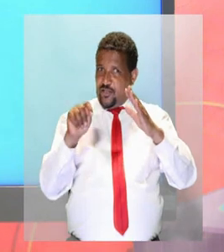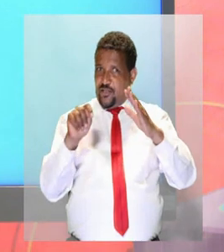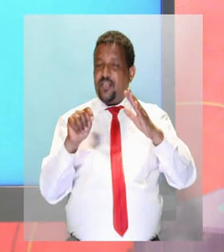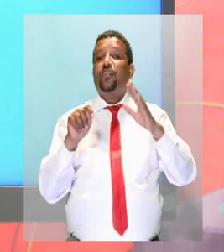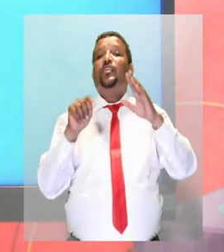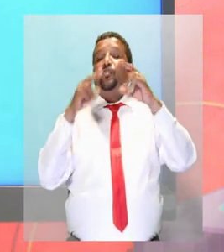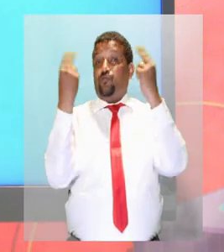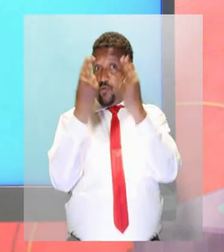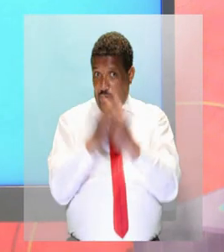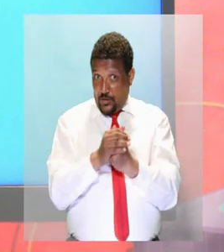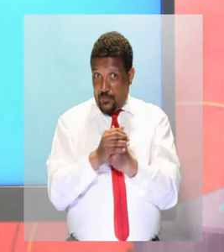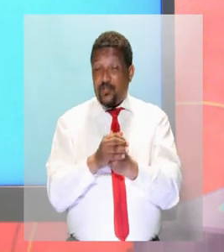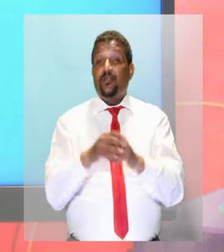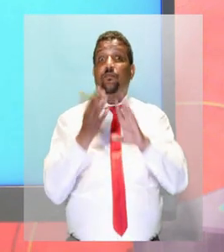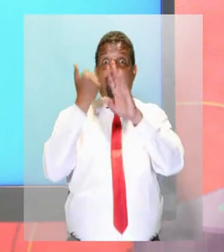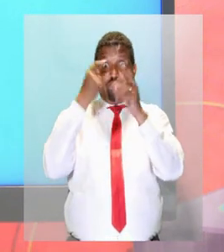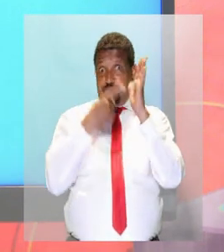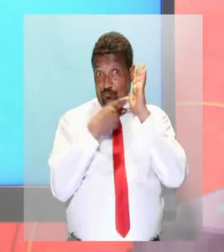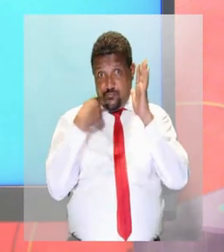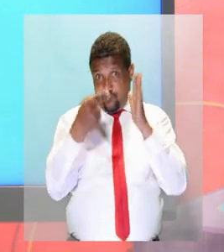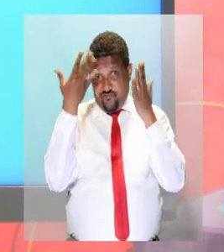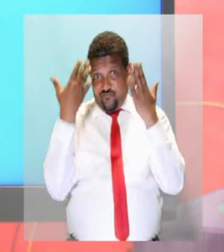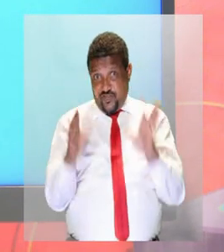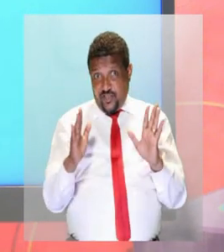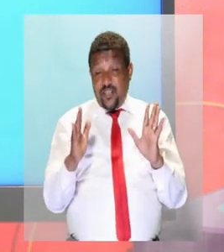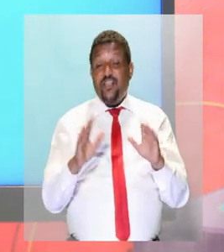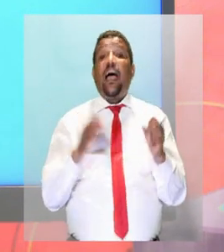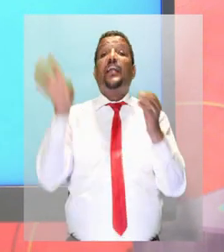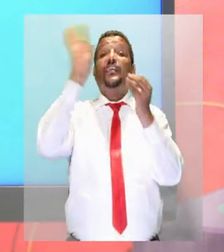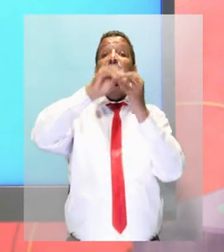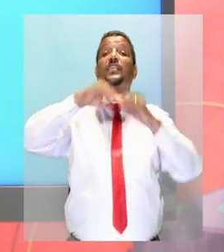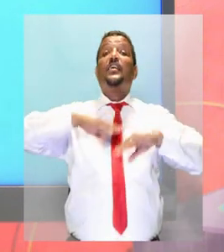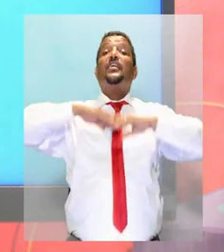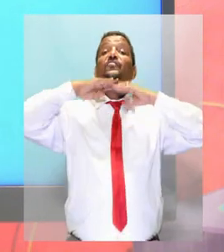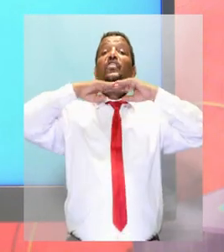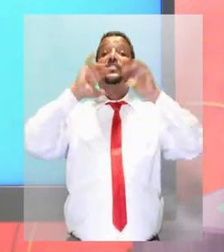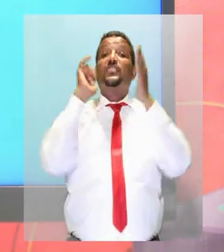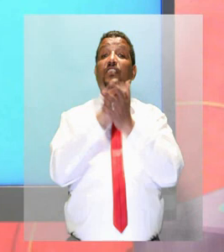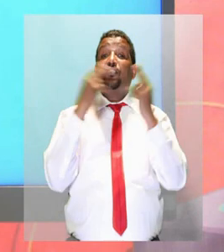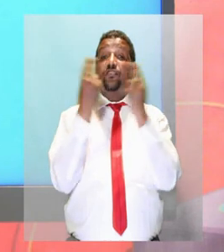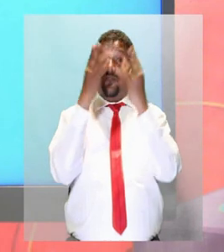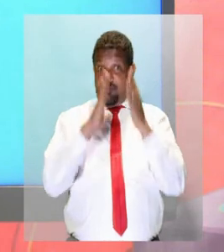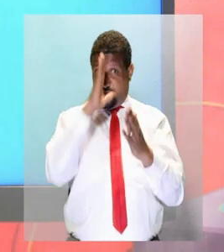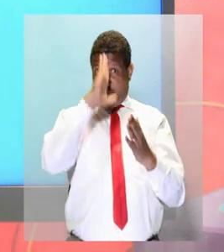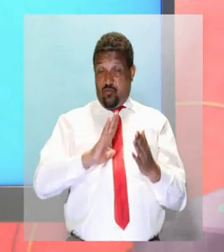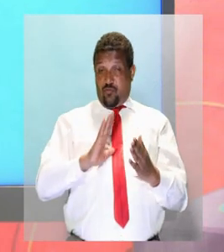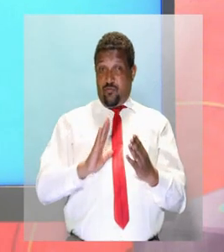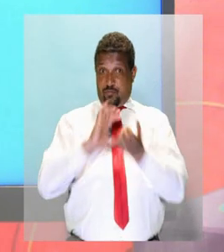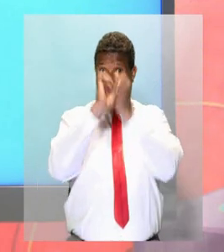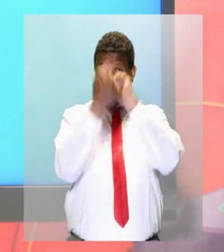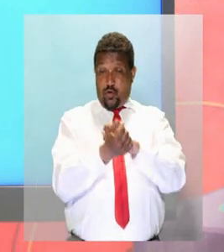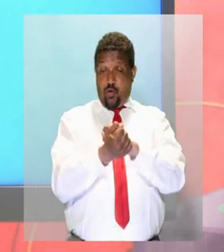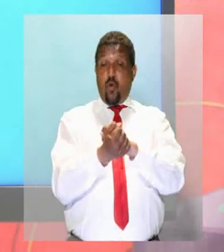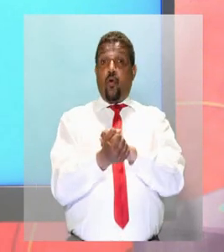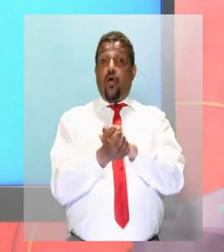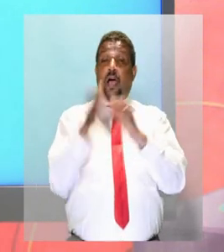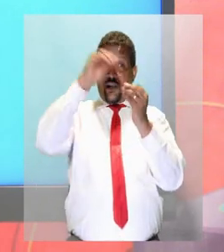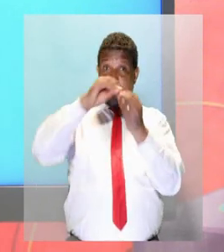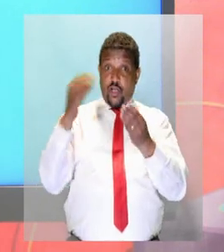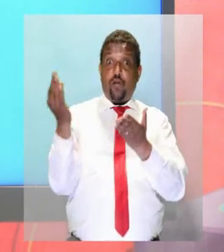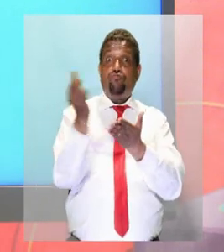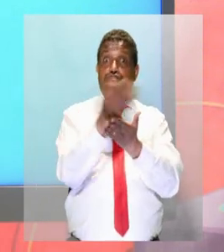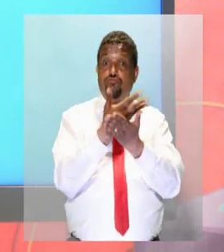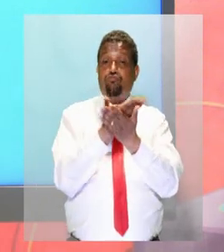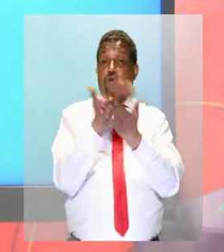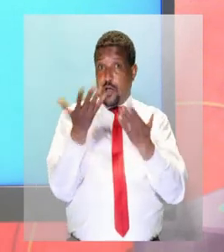it states that the additional satisfaction that a consumer derives from additional consumption of a product tends to decline.